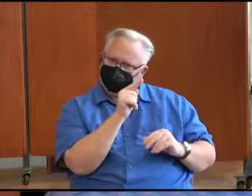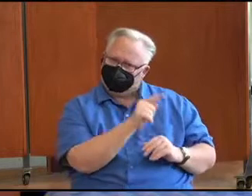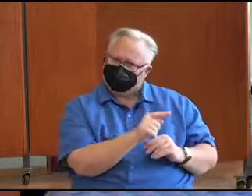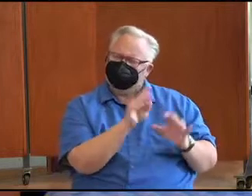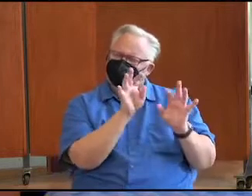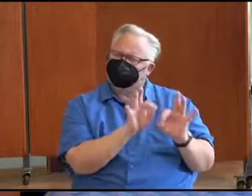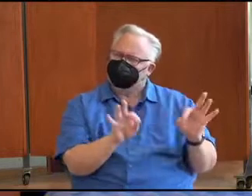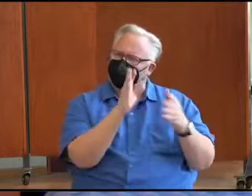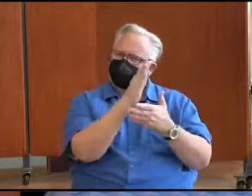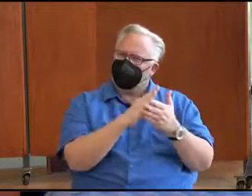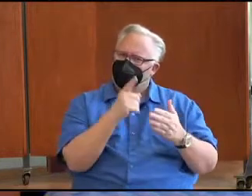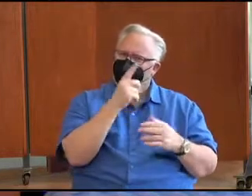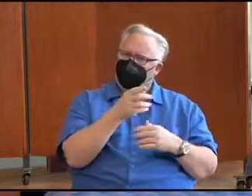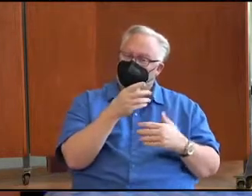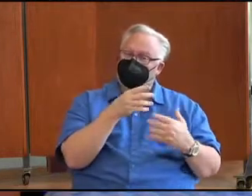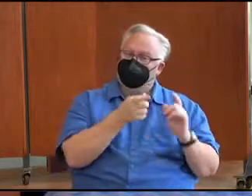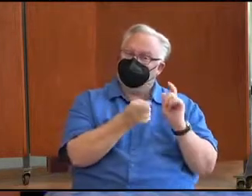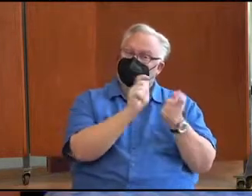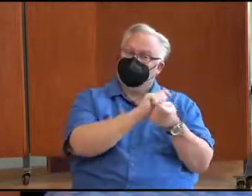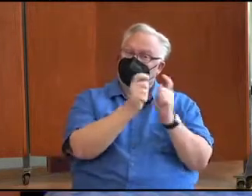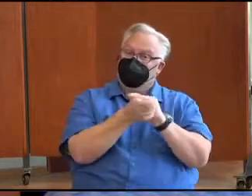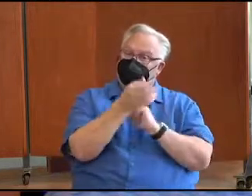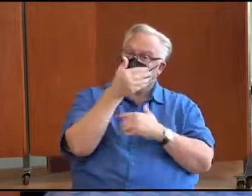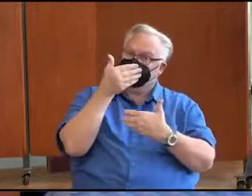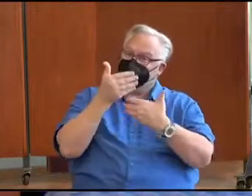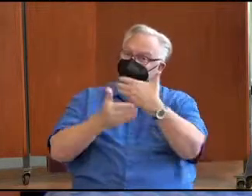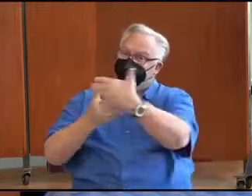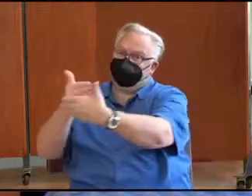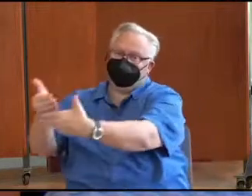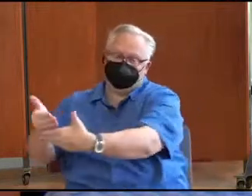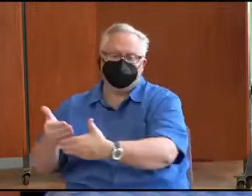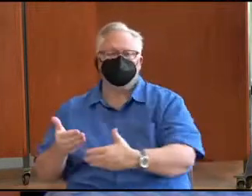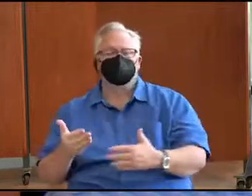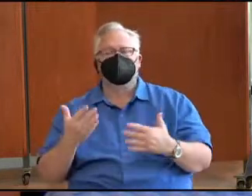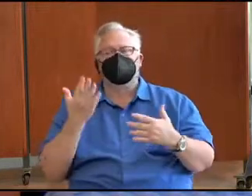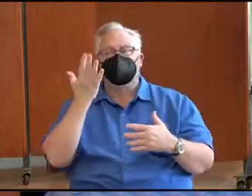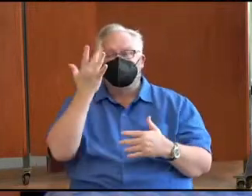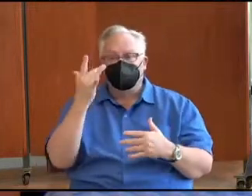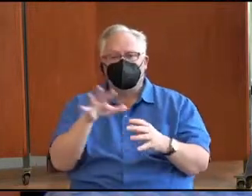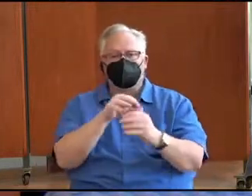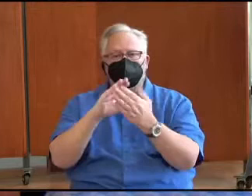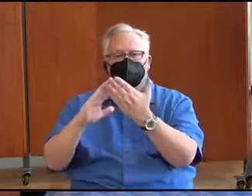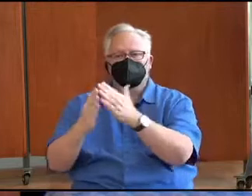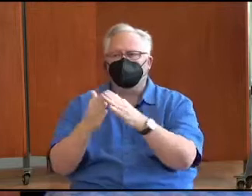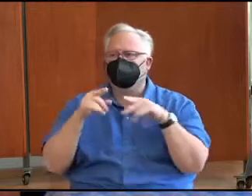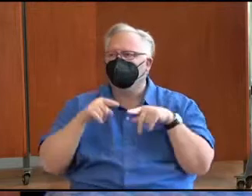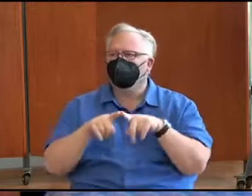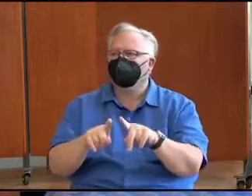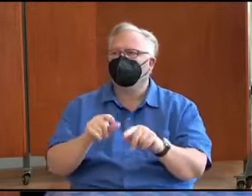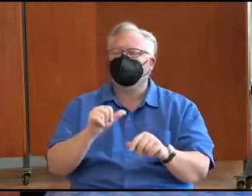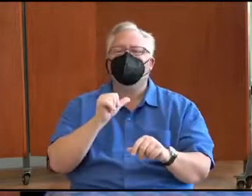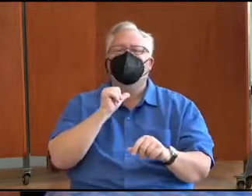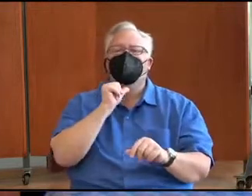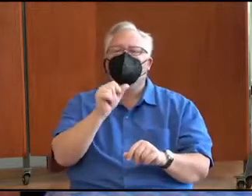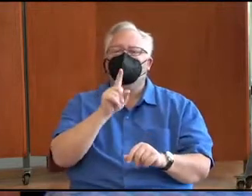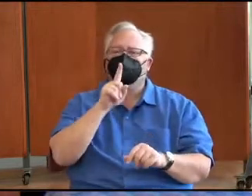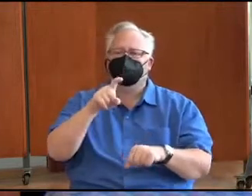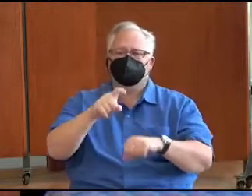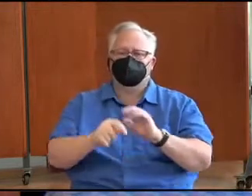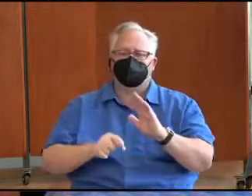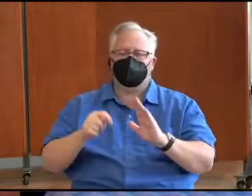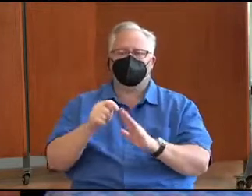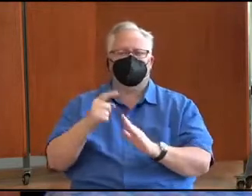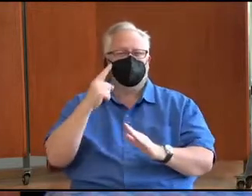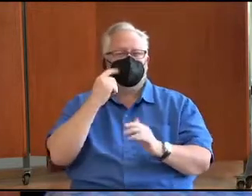transition. And that is why in community, in this time of uncertainty, I think what matters most is the care